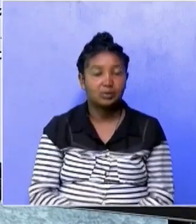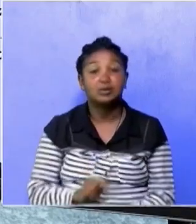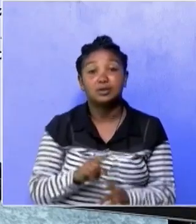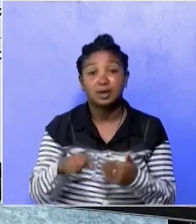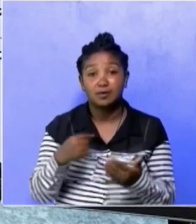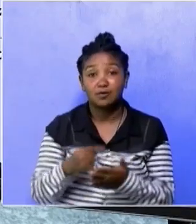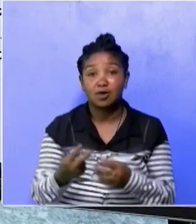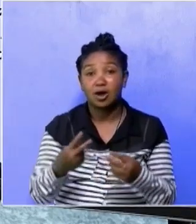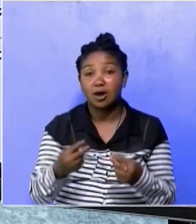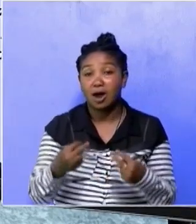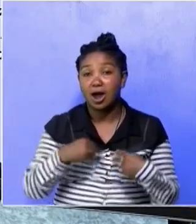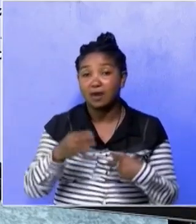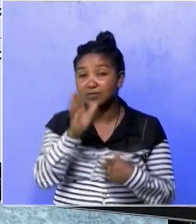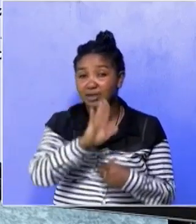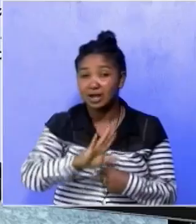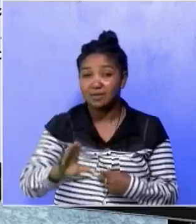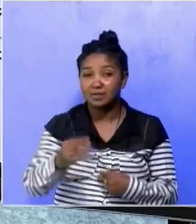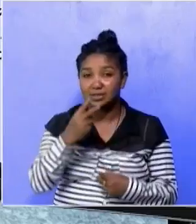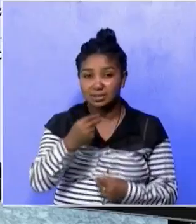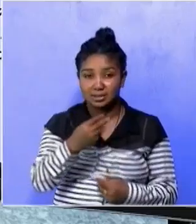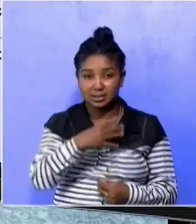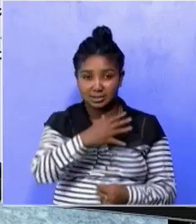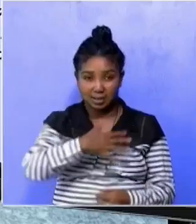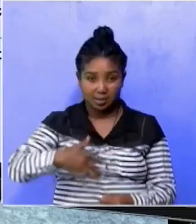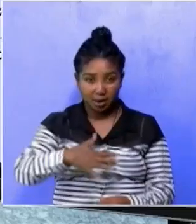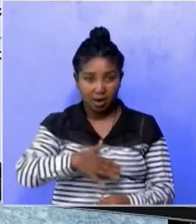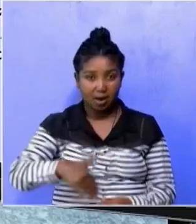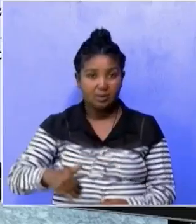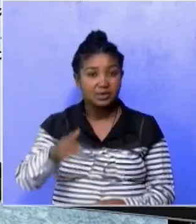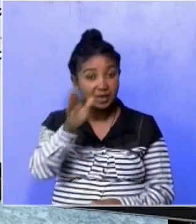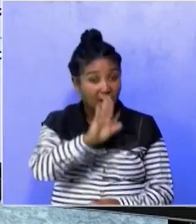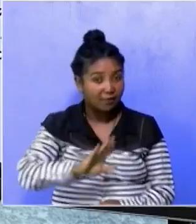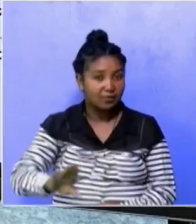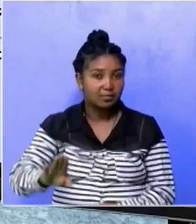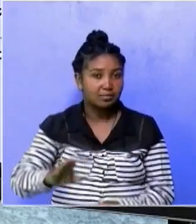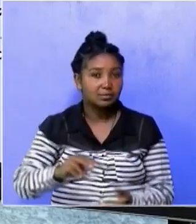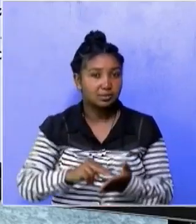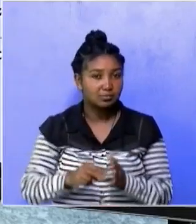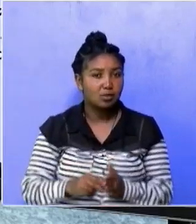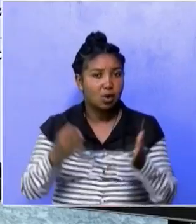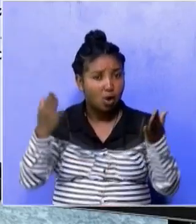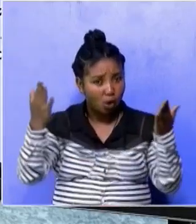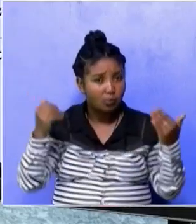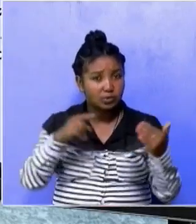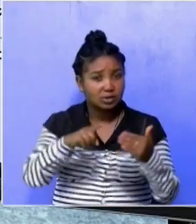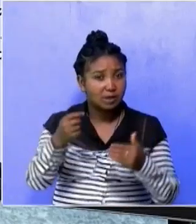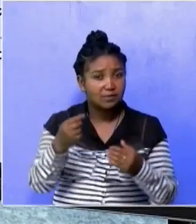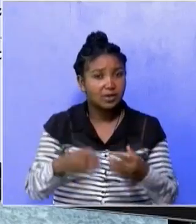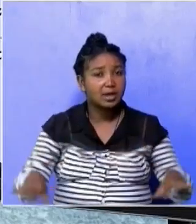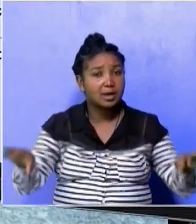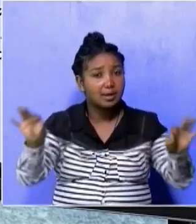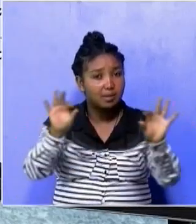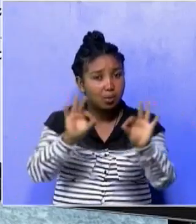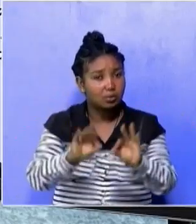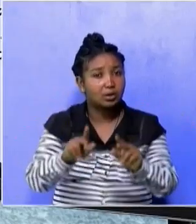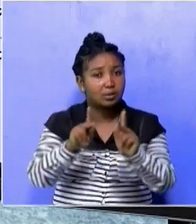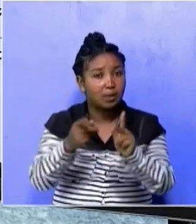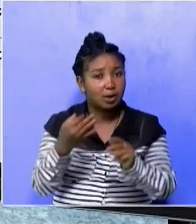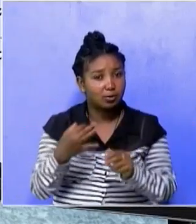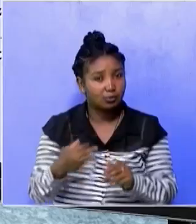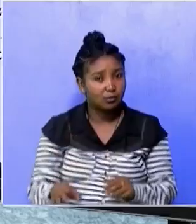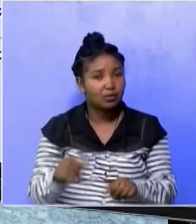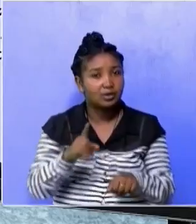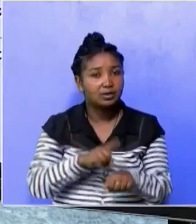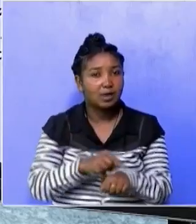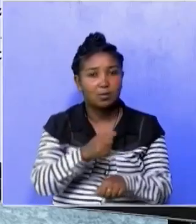Therefore, I have never seen a zebra, and that is ever. Hopefully that these are very important parts of